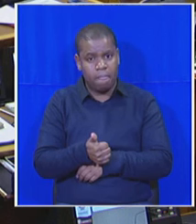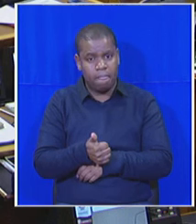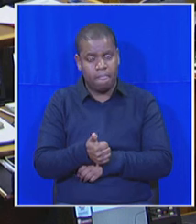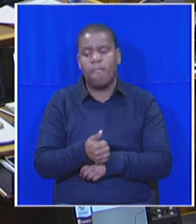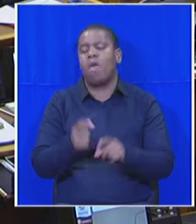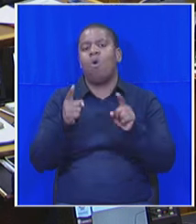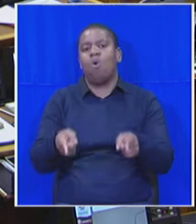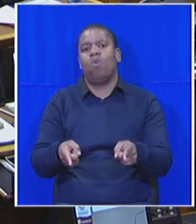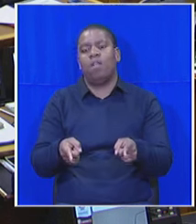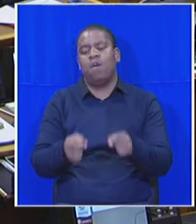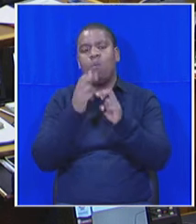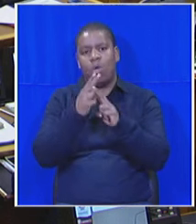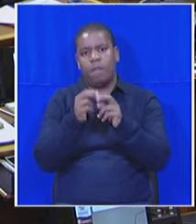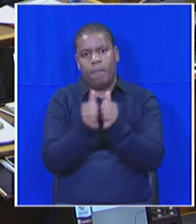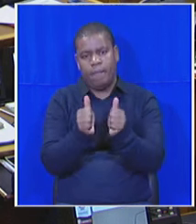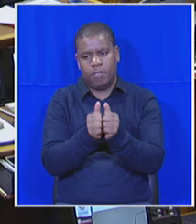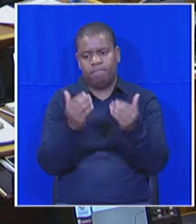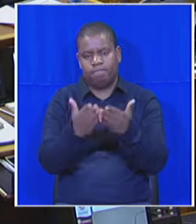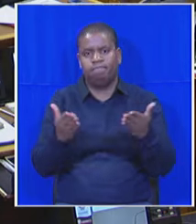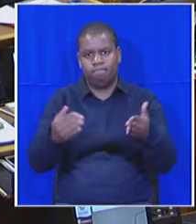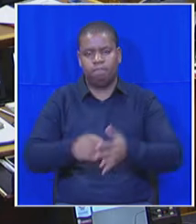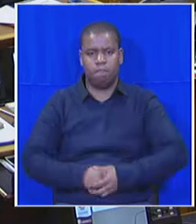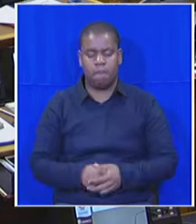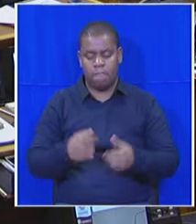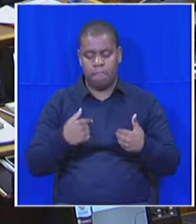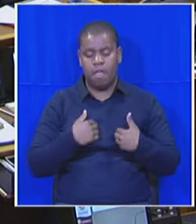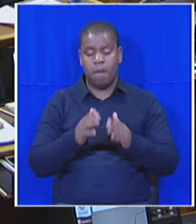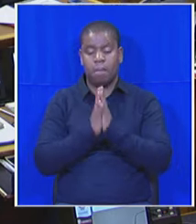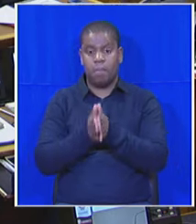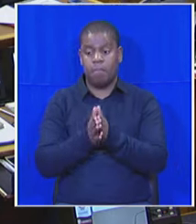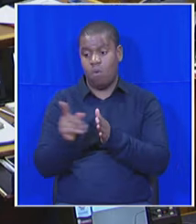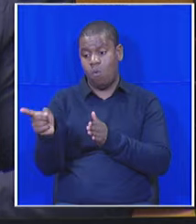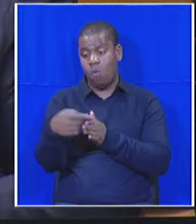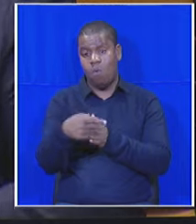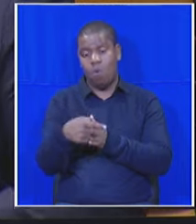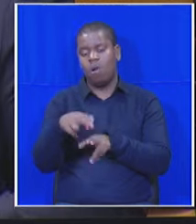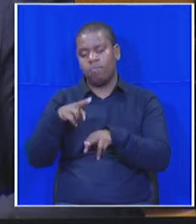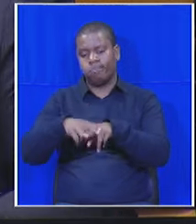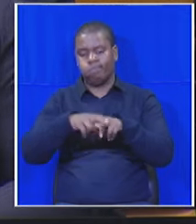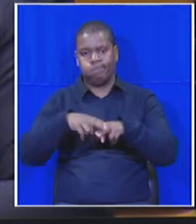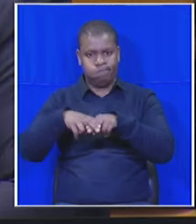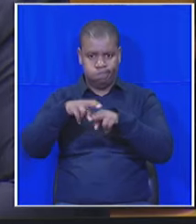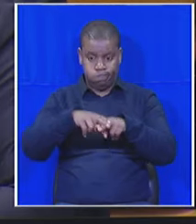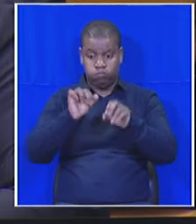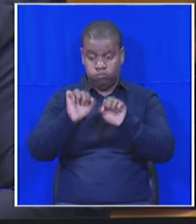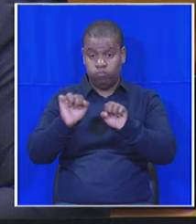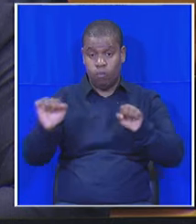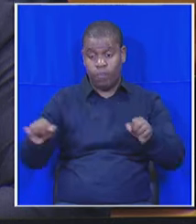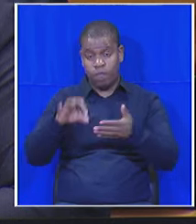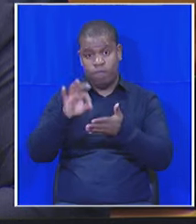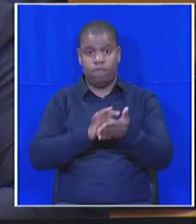Order, honorable members. I would like to remind members that they may only vote from their allocated